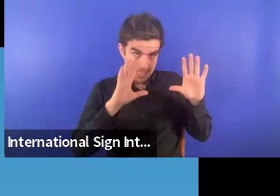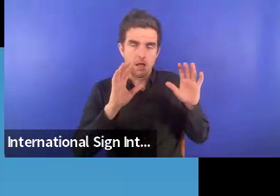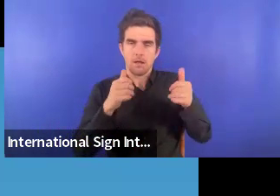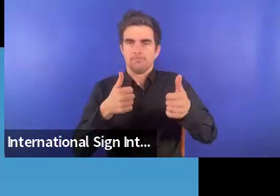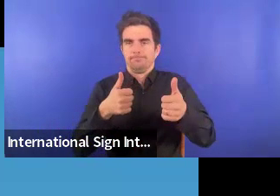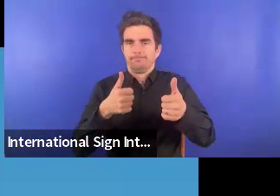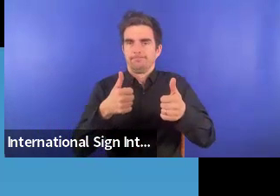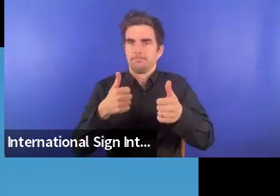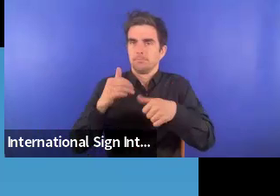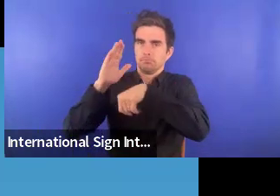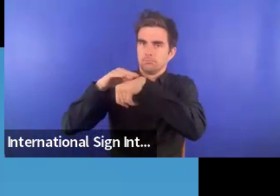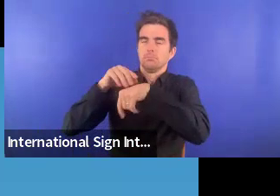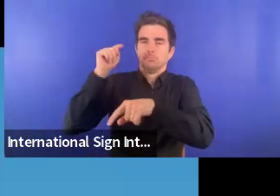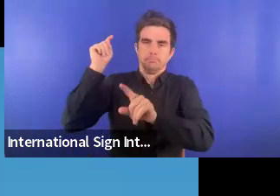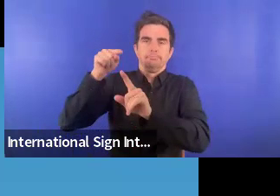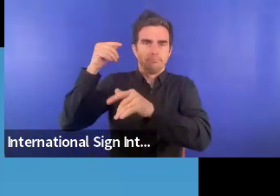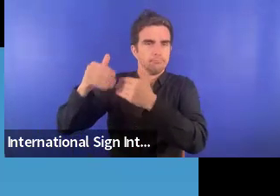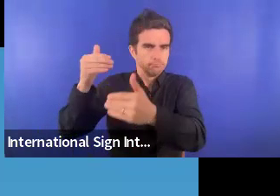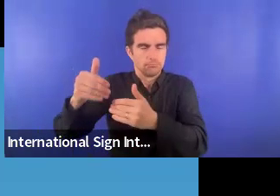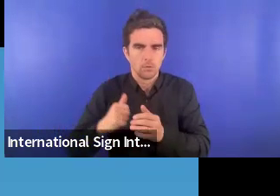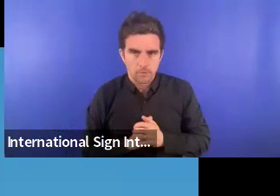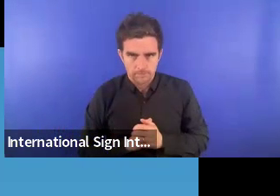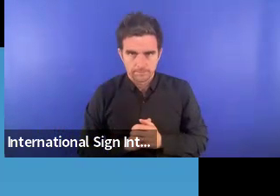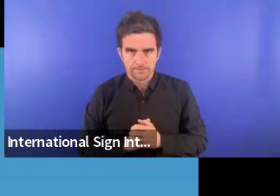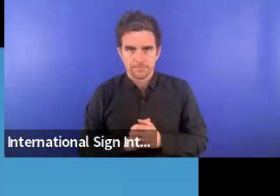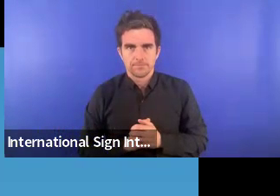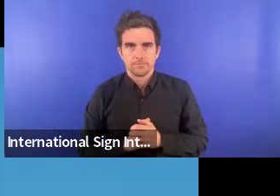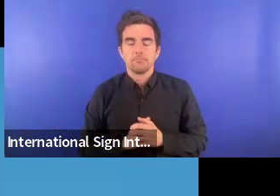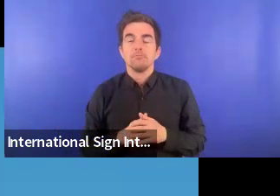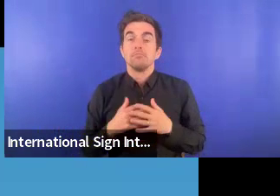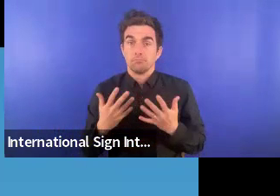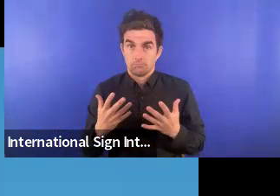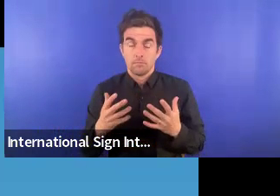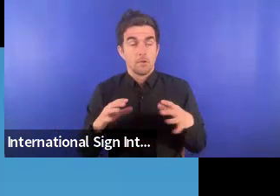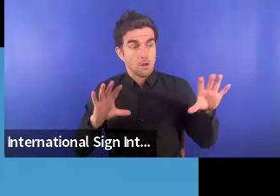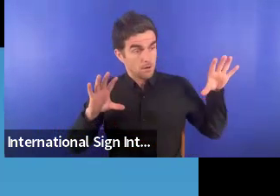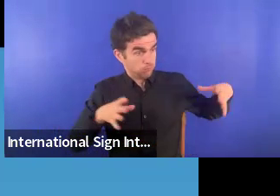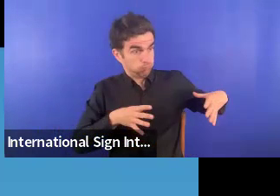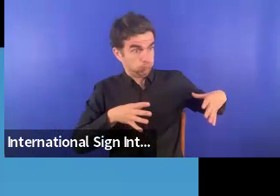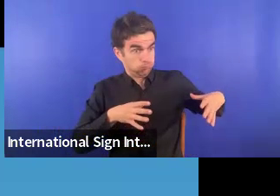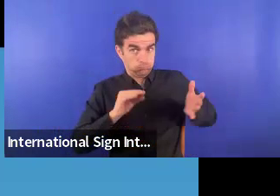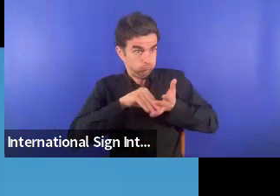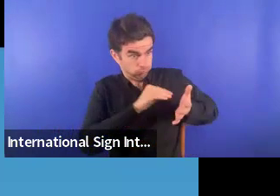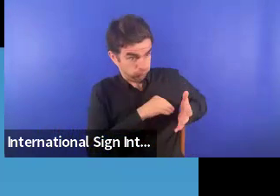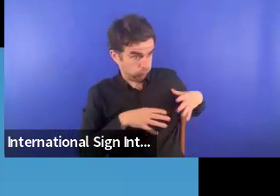more effective for and easier for policymakers to advocate for those in their work.